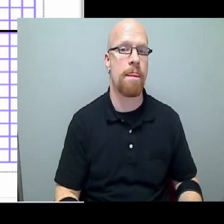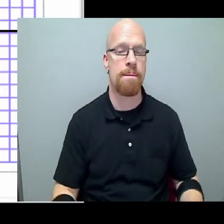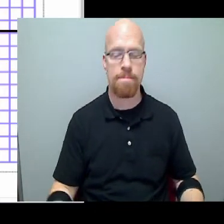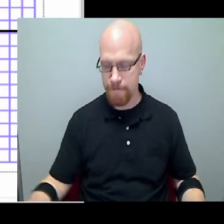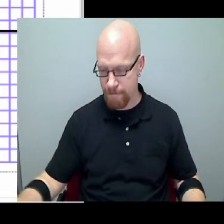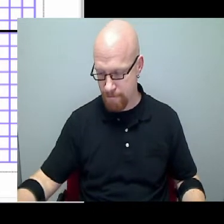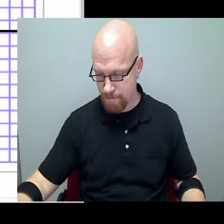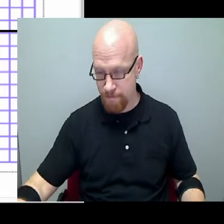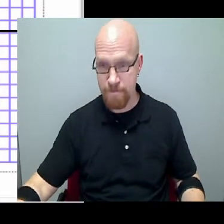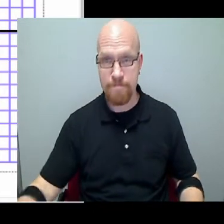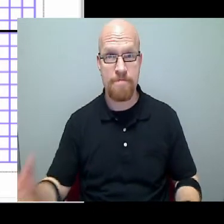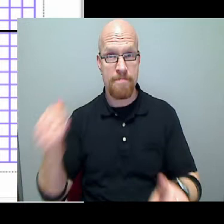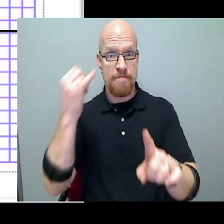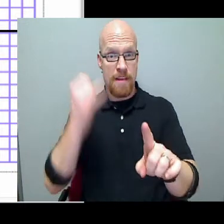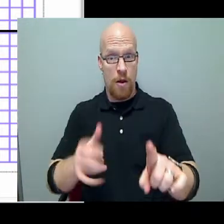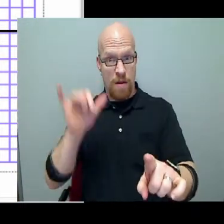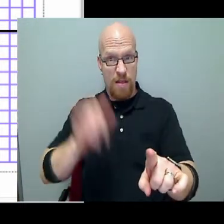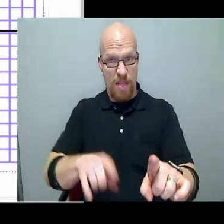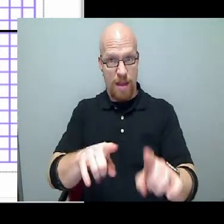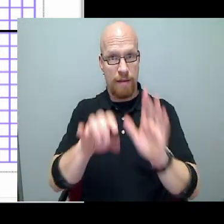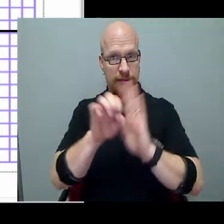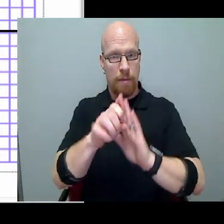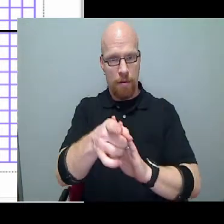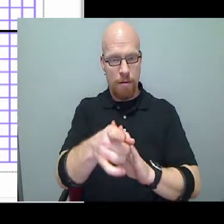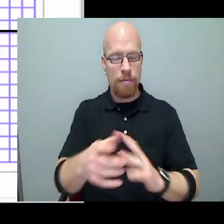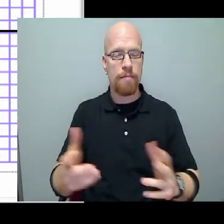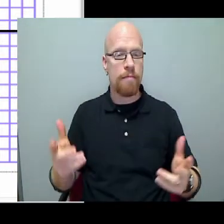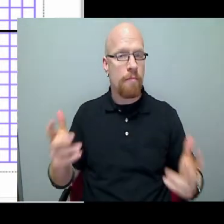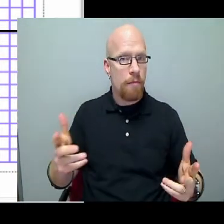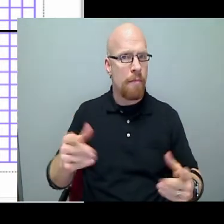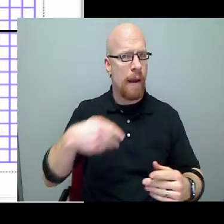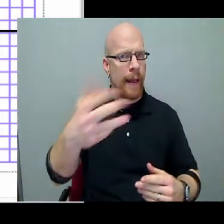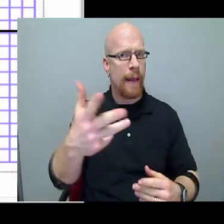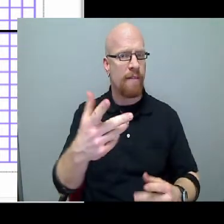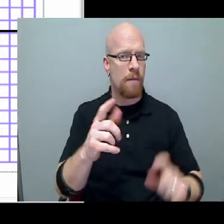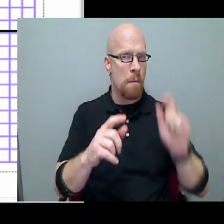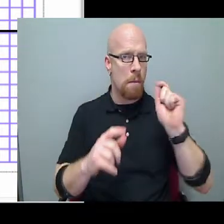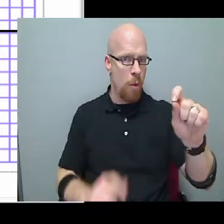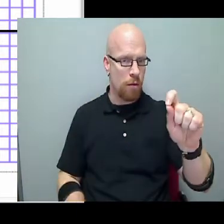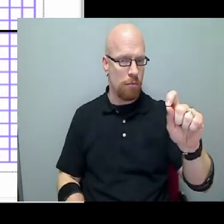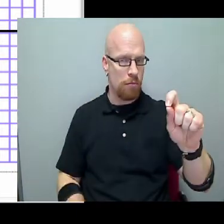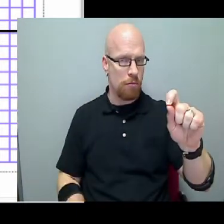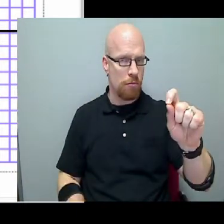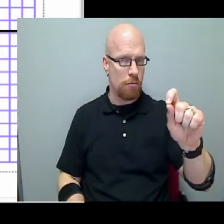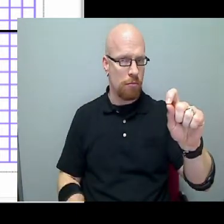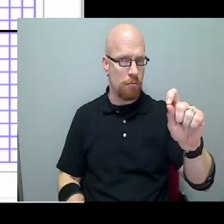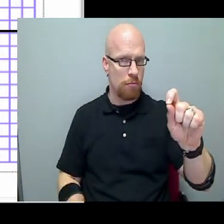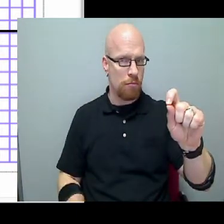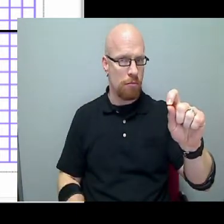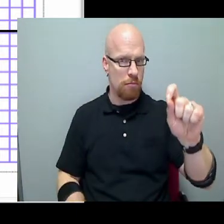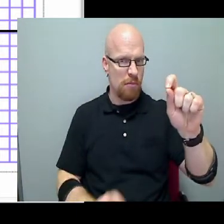Now, this example is a little different. I'm giving you a point on the graph,